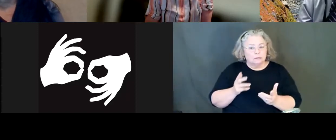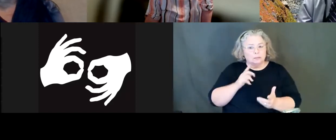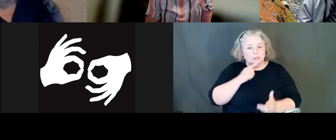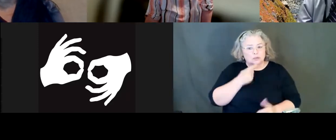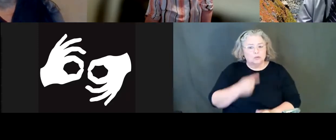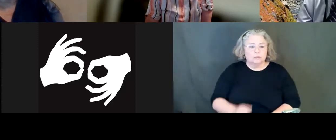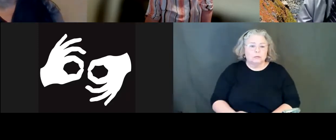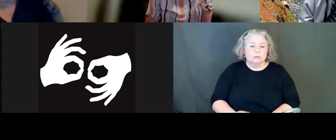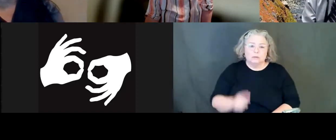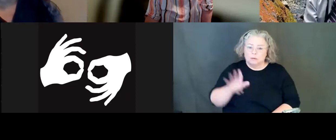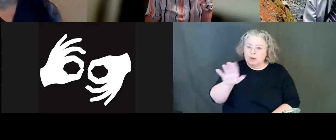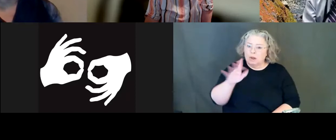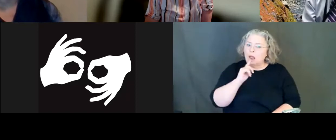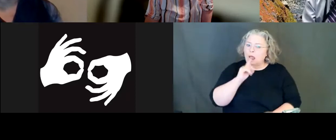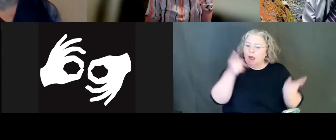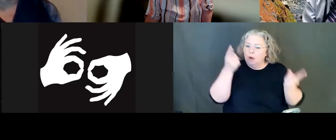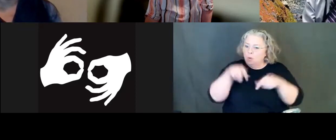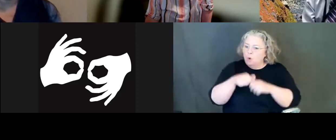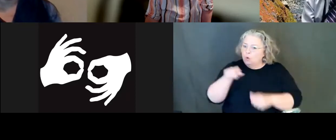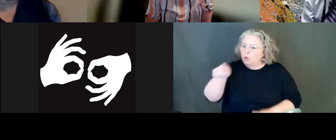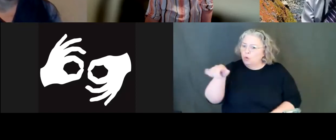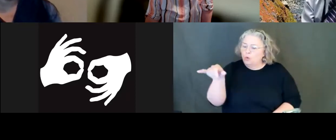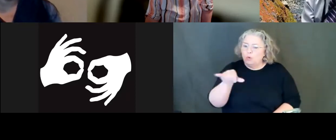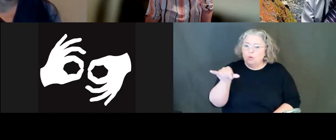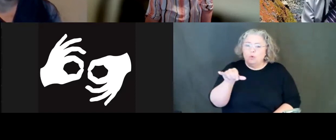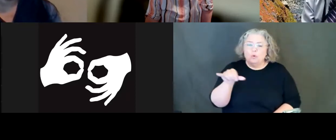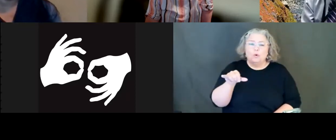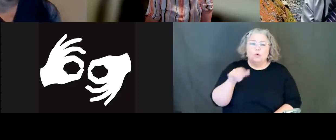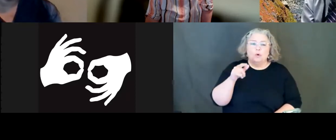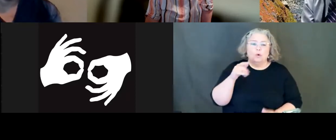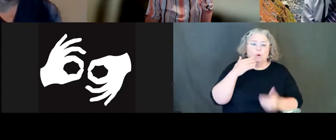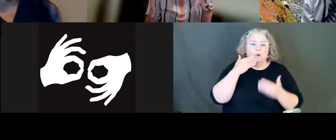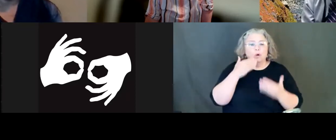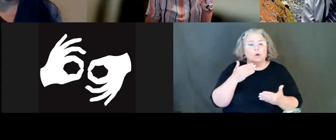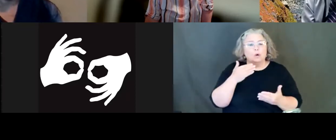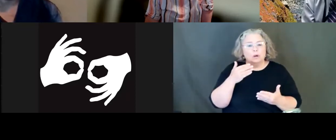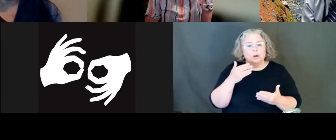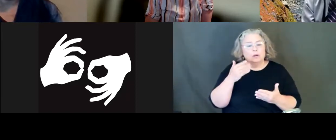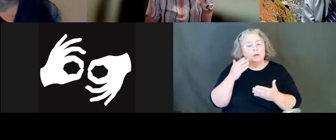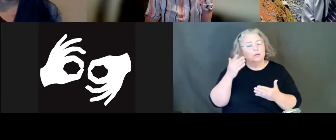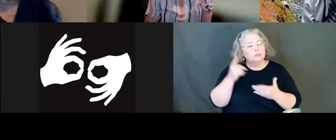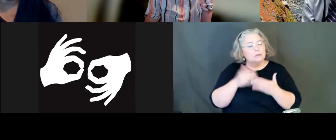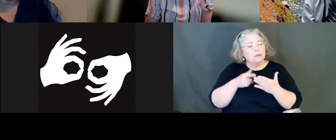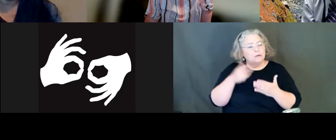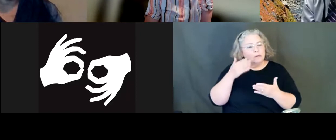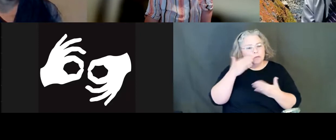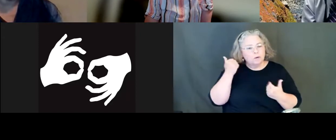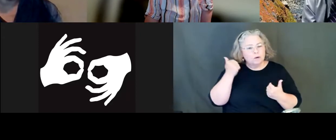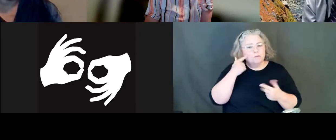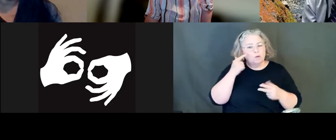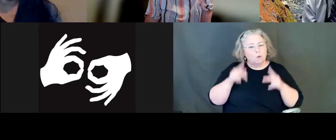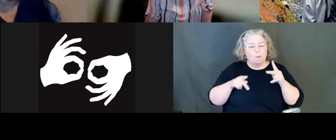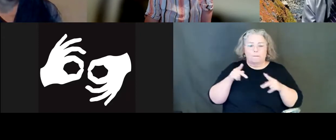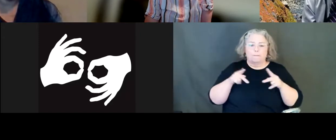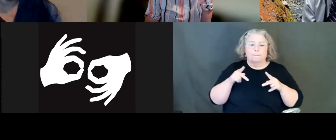I agree with you entirely, and also wanted to point out that I think people also forget that even for people that